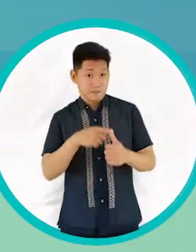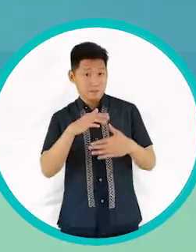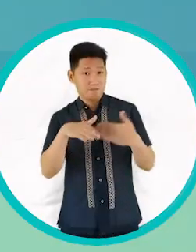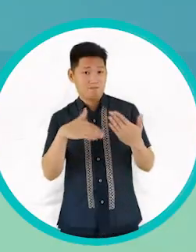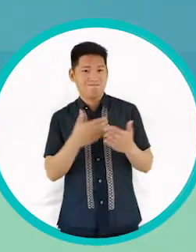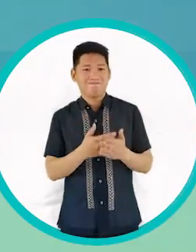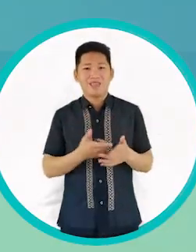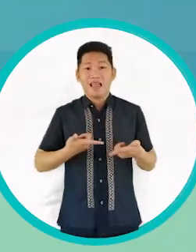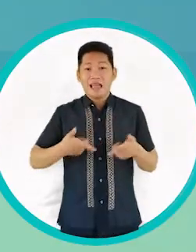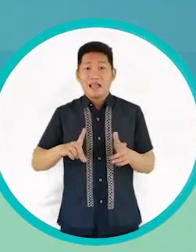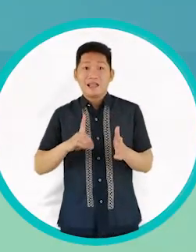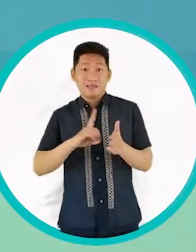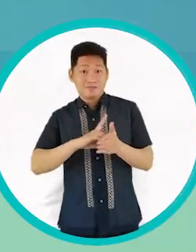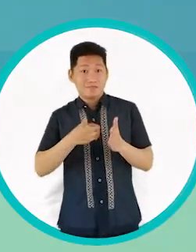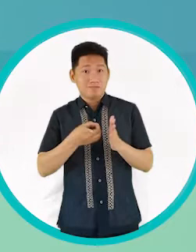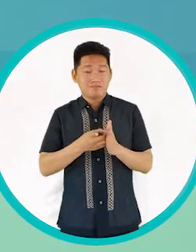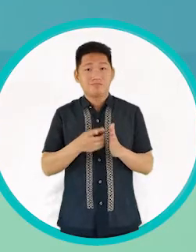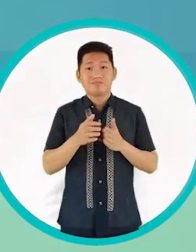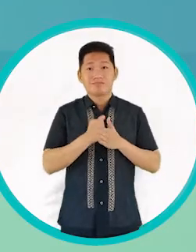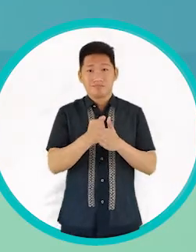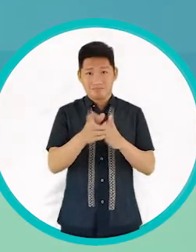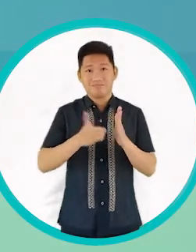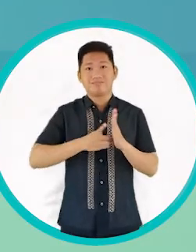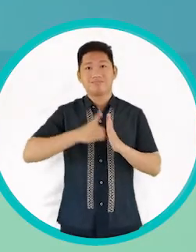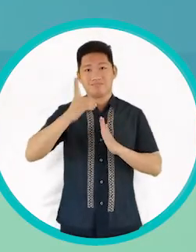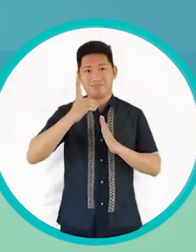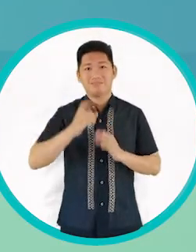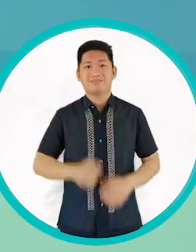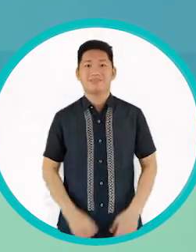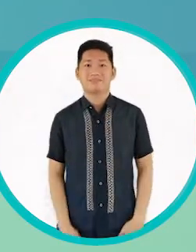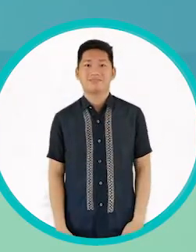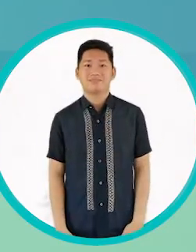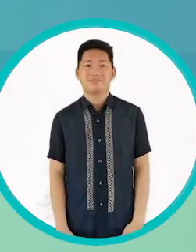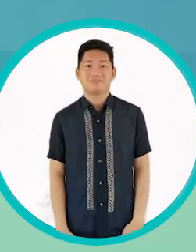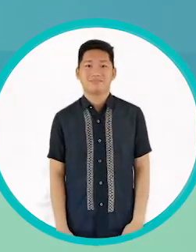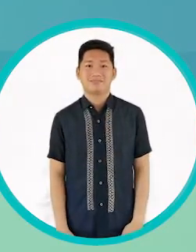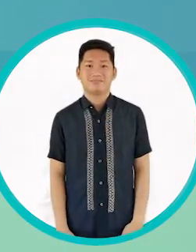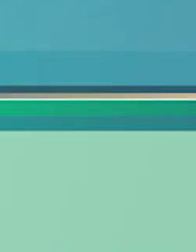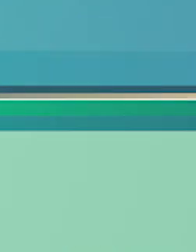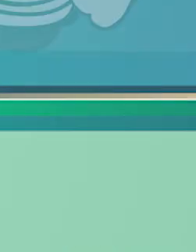First of all, let us define pattern of development.